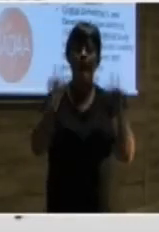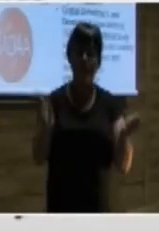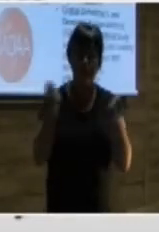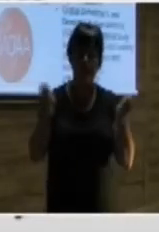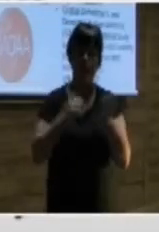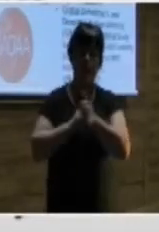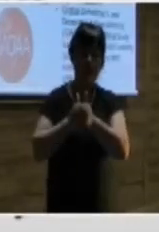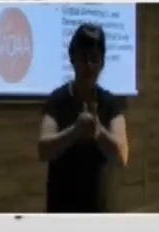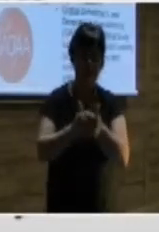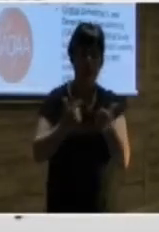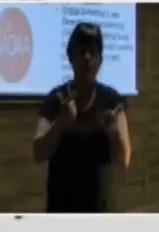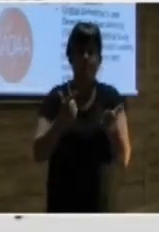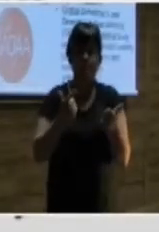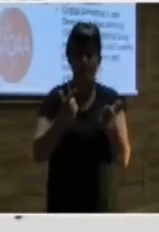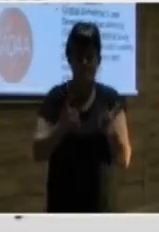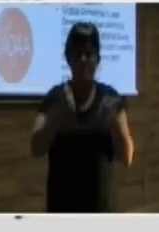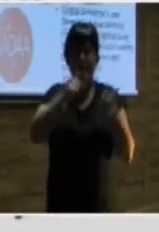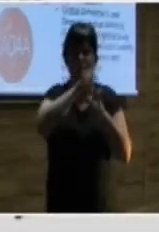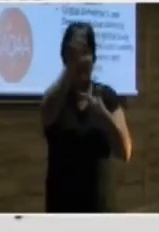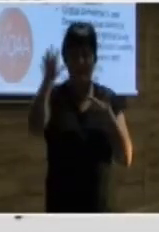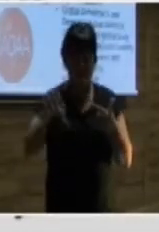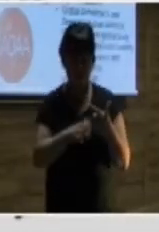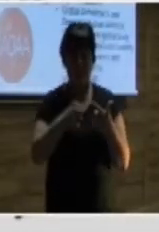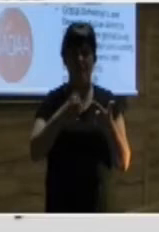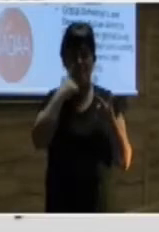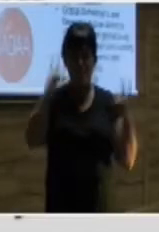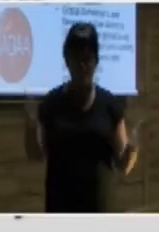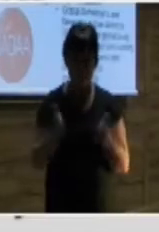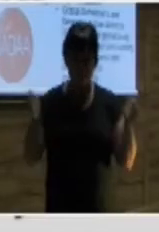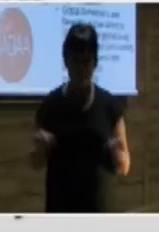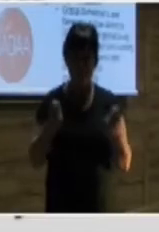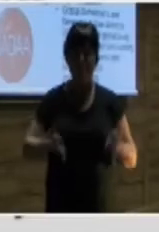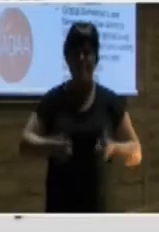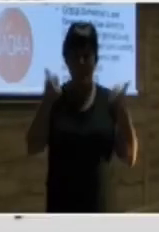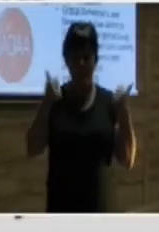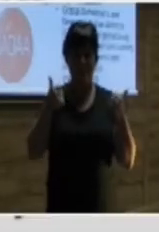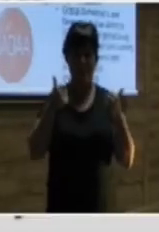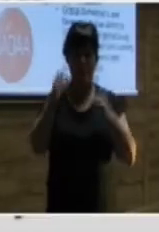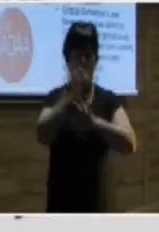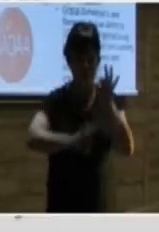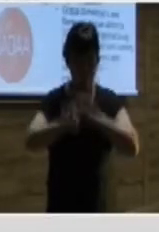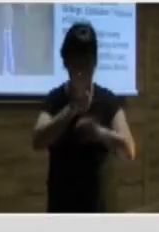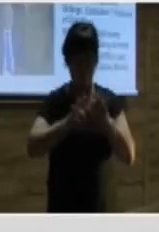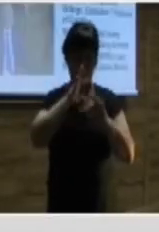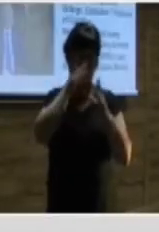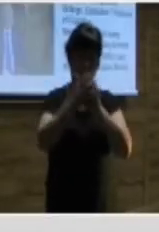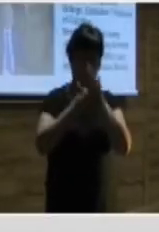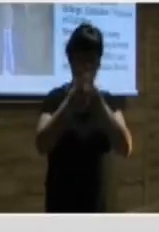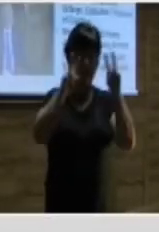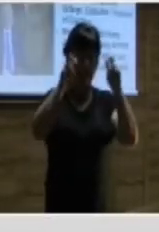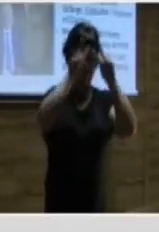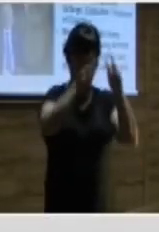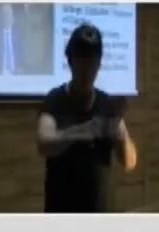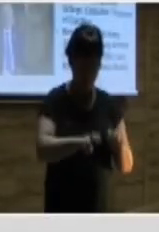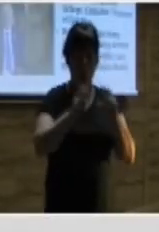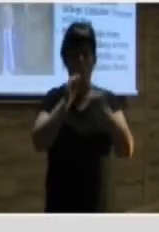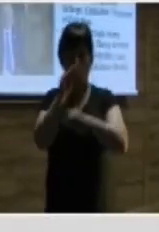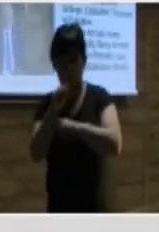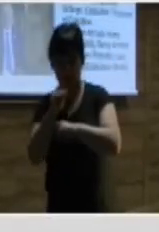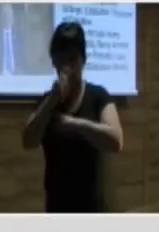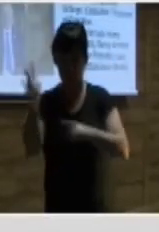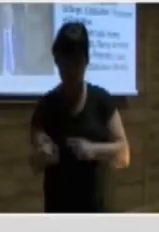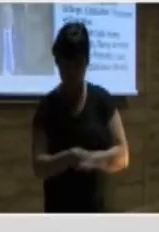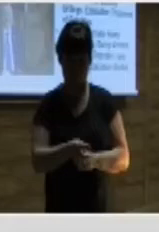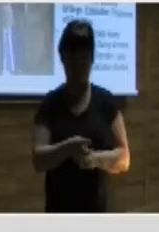as well to talk about specific topics, about research, about care, and so forth. We